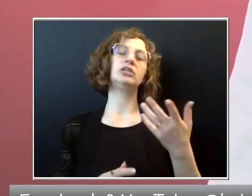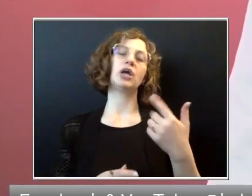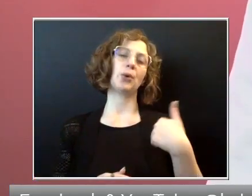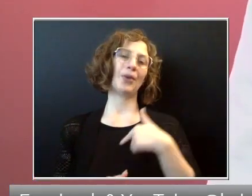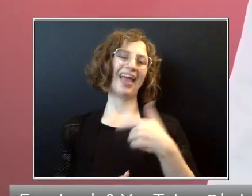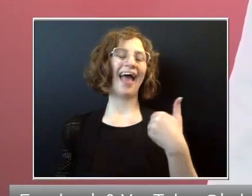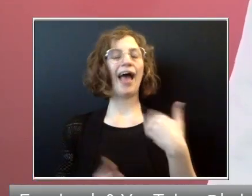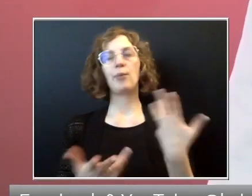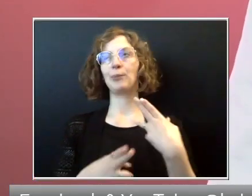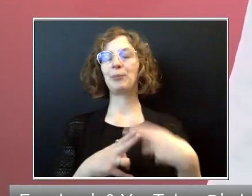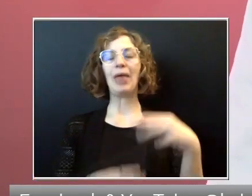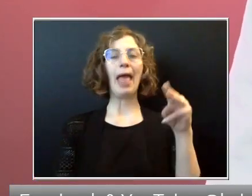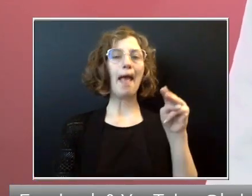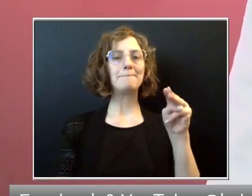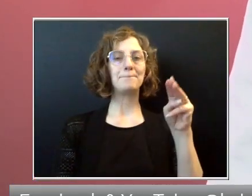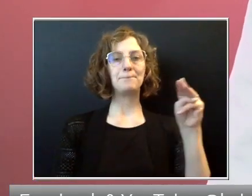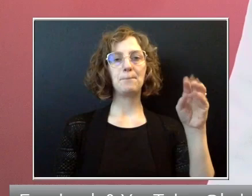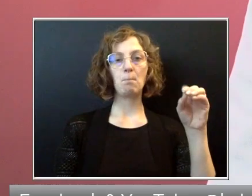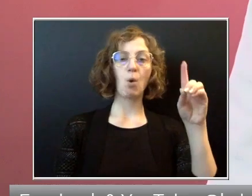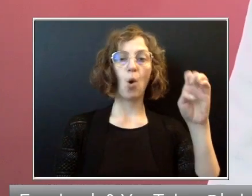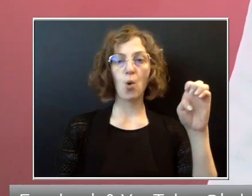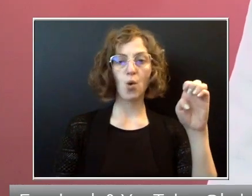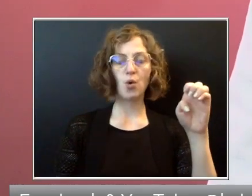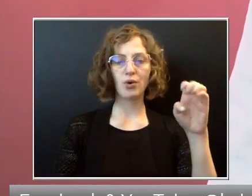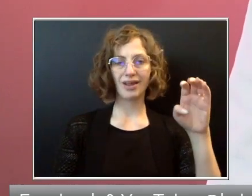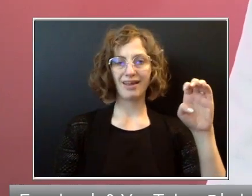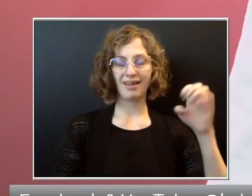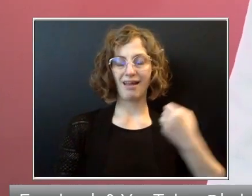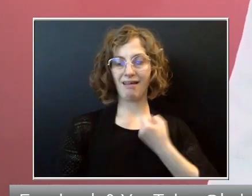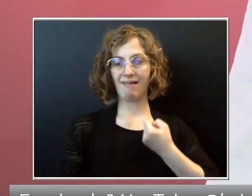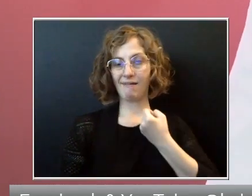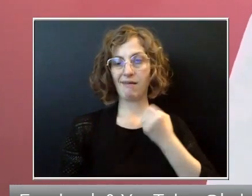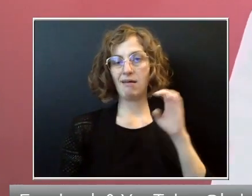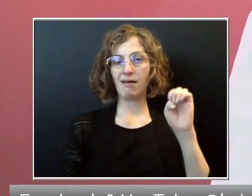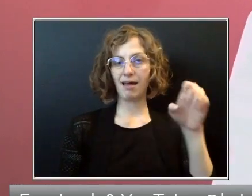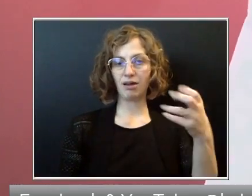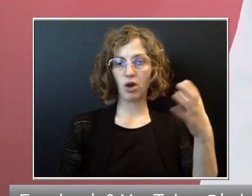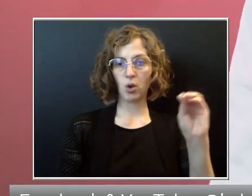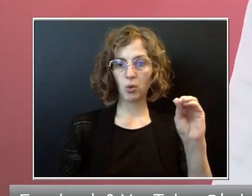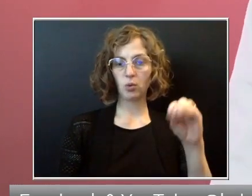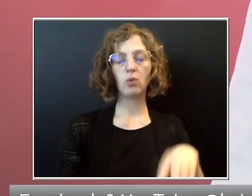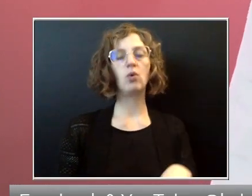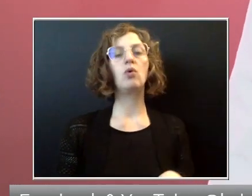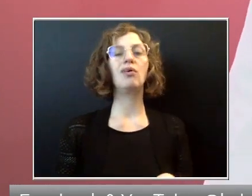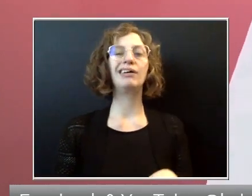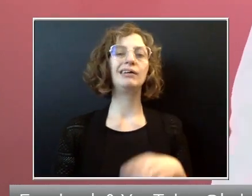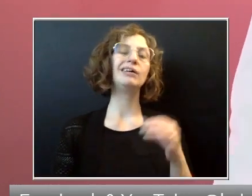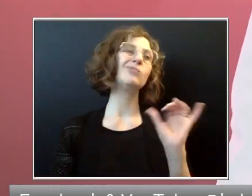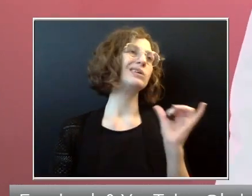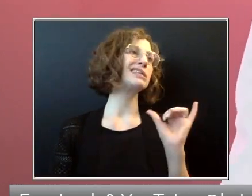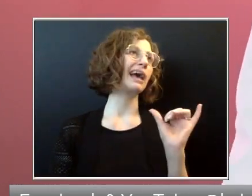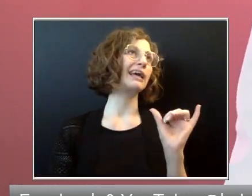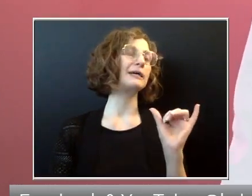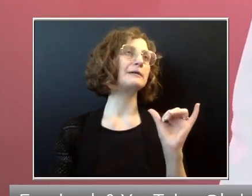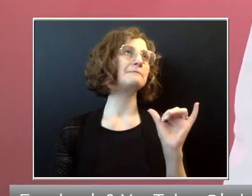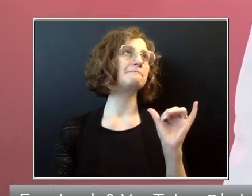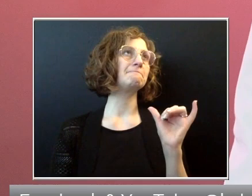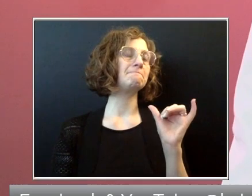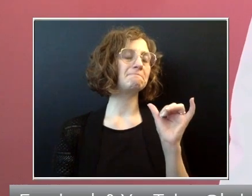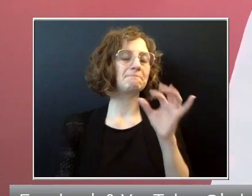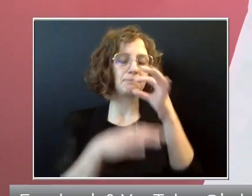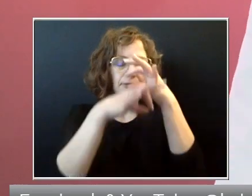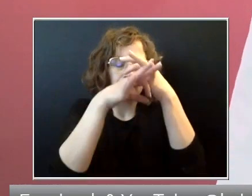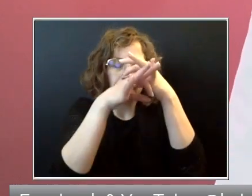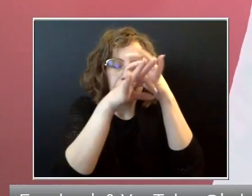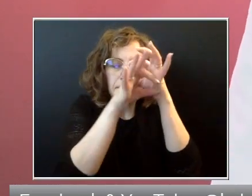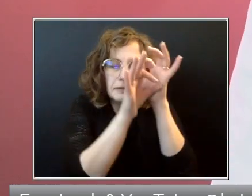basically was kind of like looking through a tiny little telescope and seeing one tiny little bit